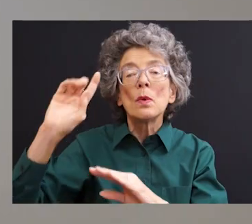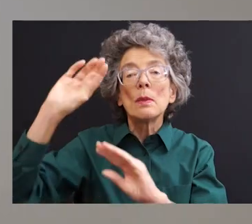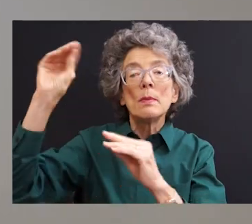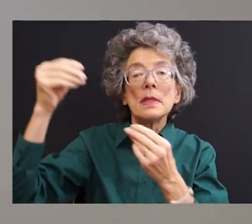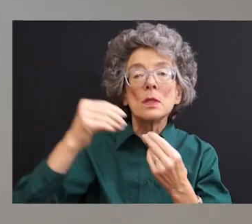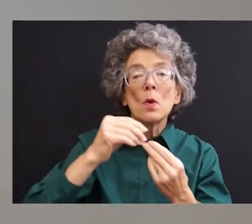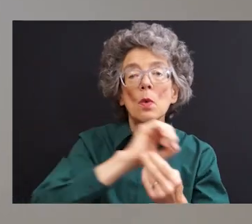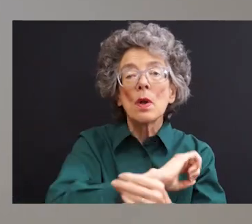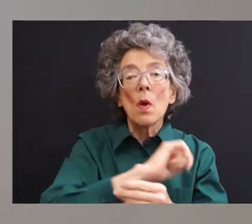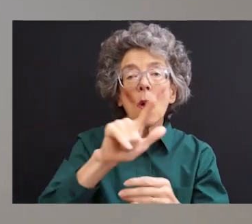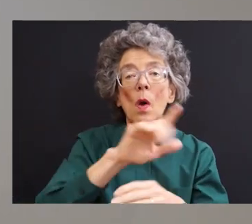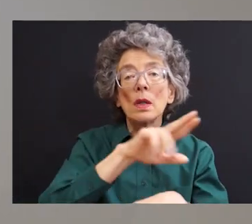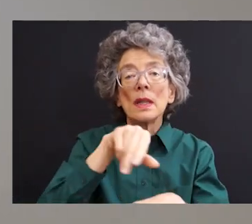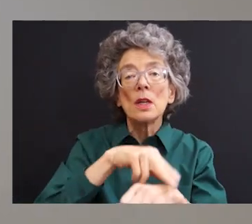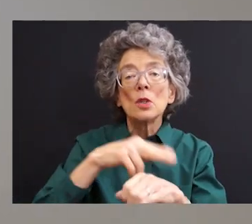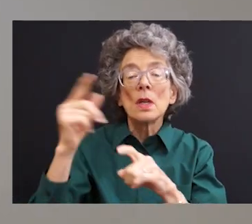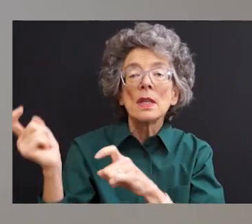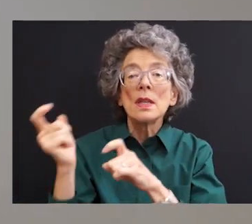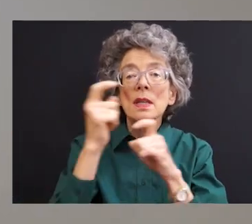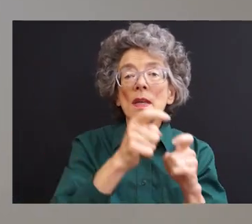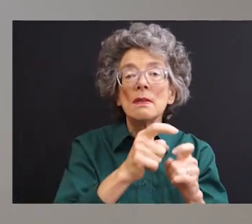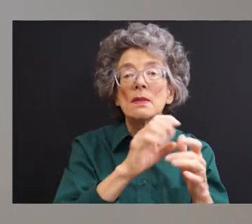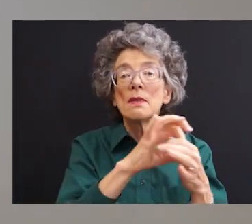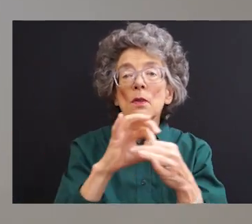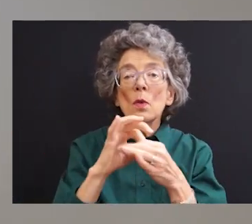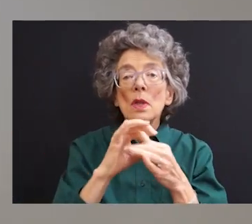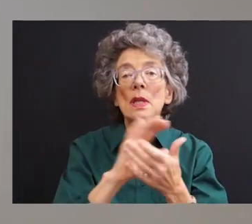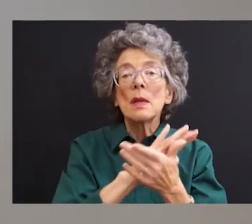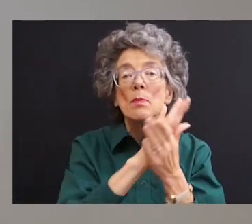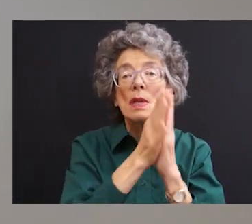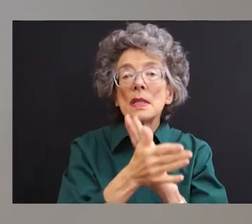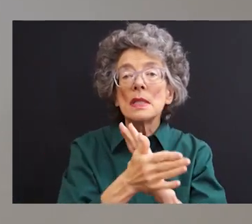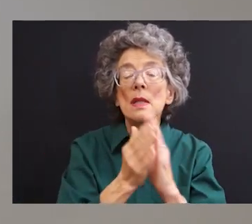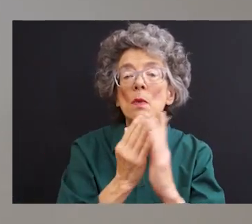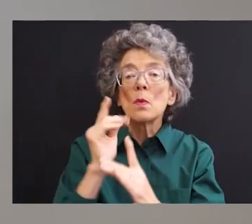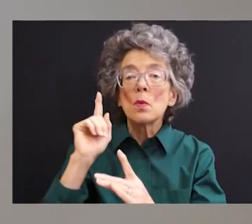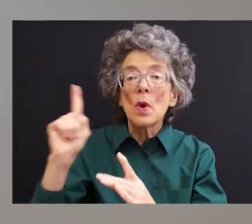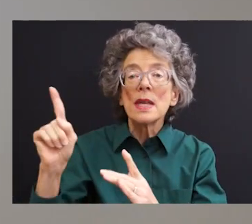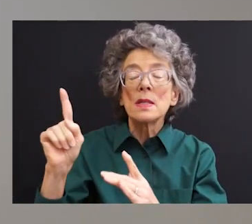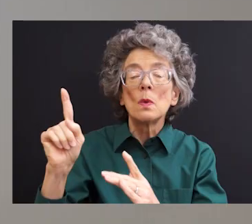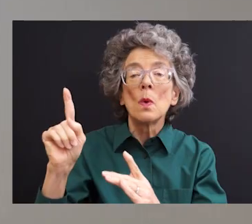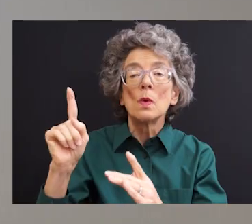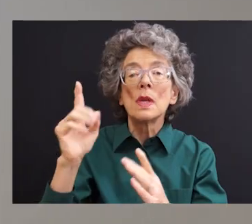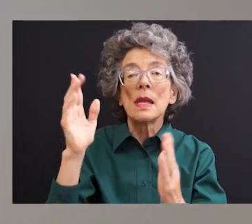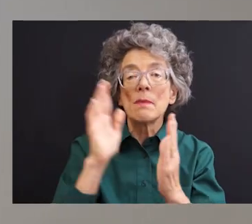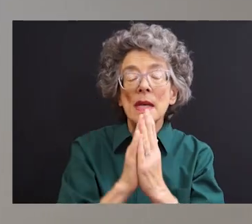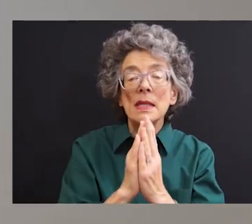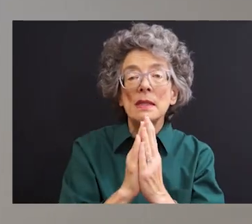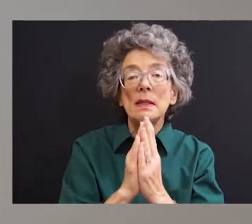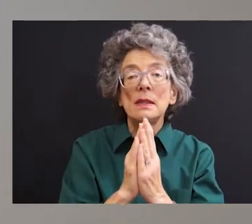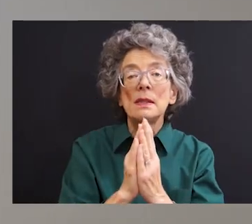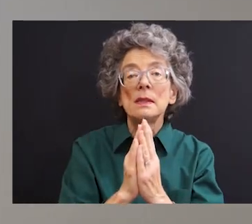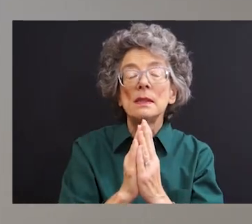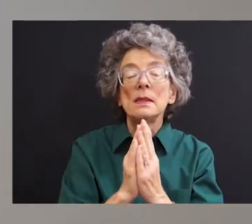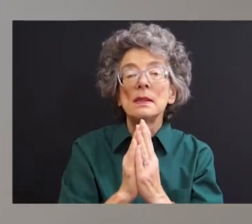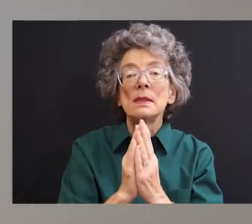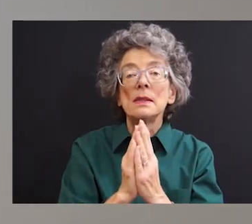bestow on all nations the gifts of unity and peace through Christ our Lord.